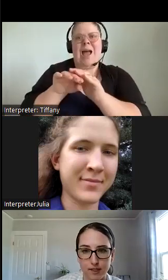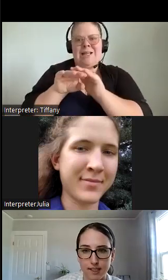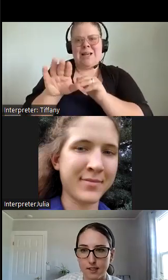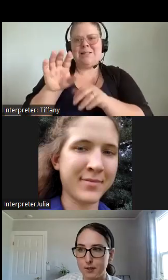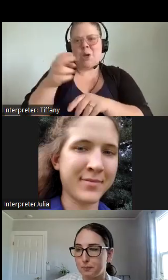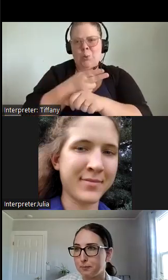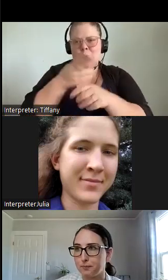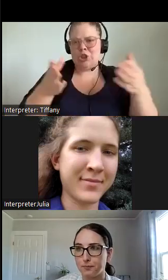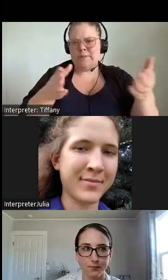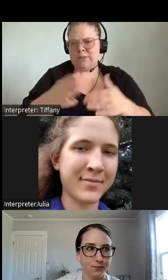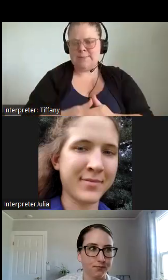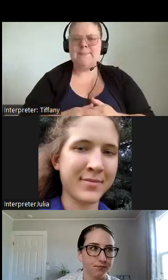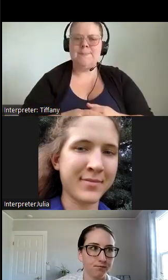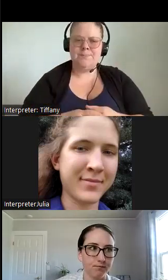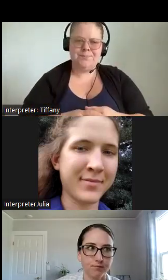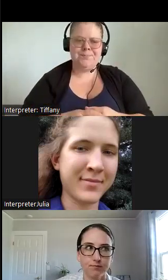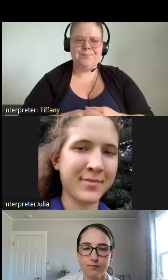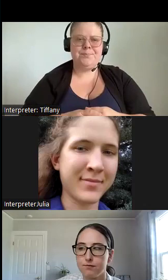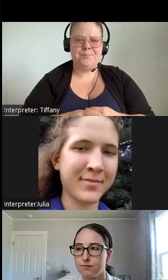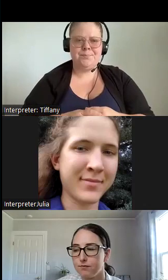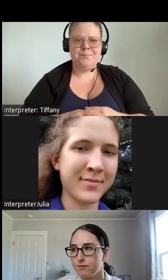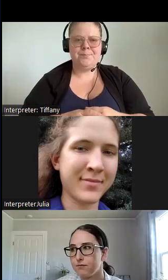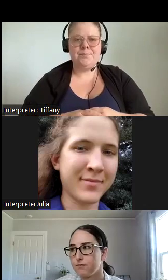those services.